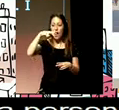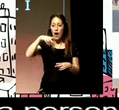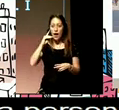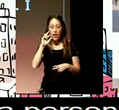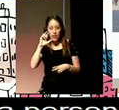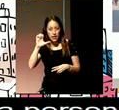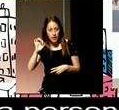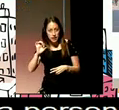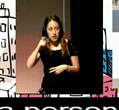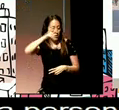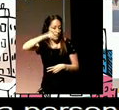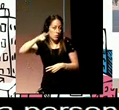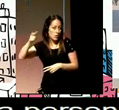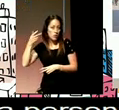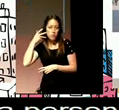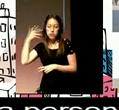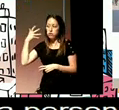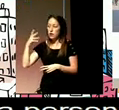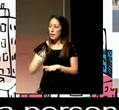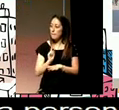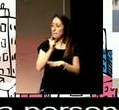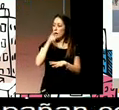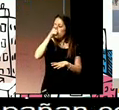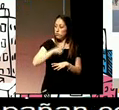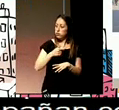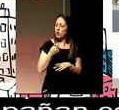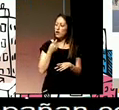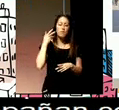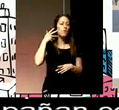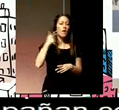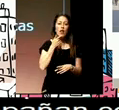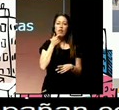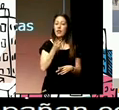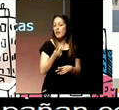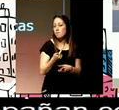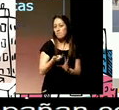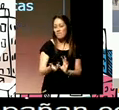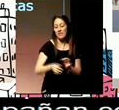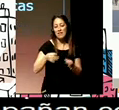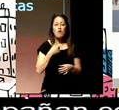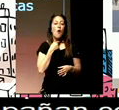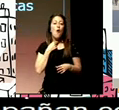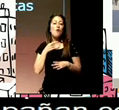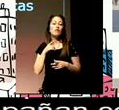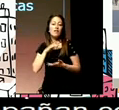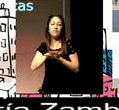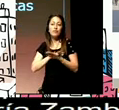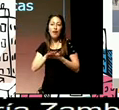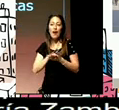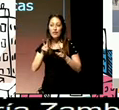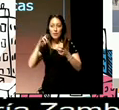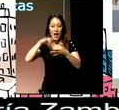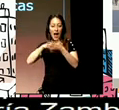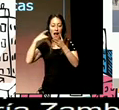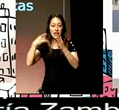Suárez, Italo Calvino, Gastón Bachelard, María Zambrano. So they all give definitions